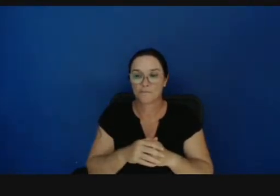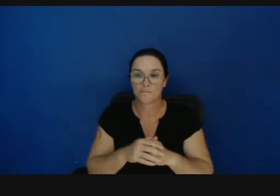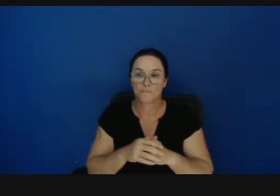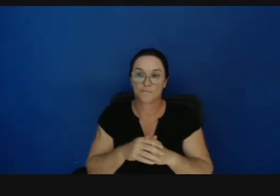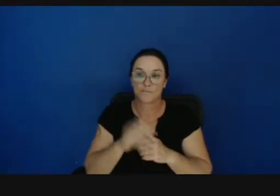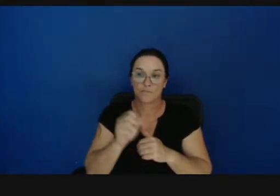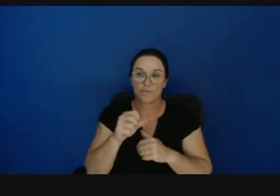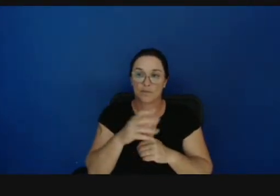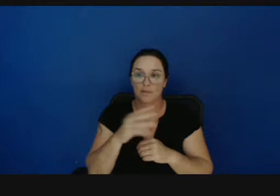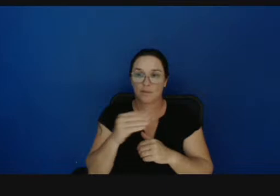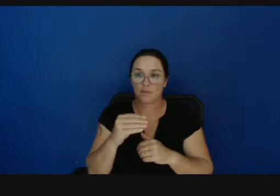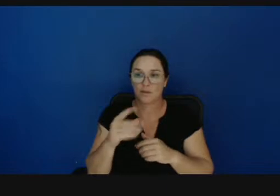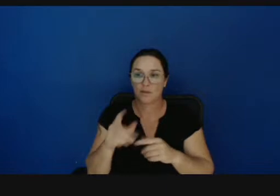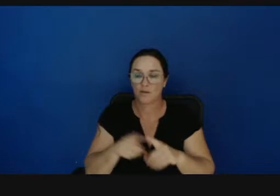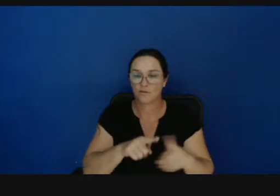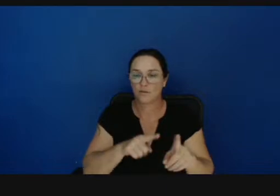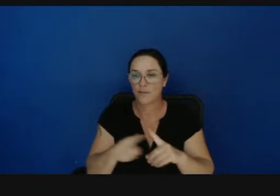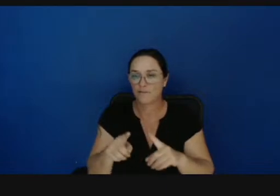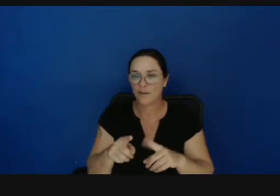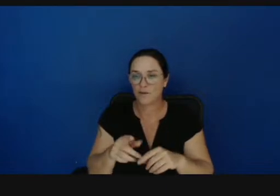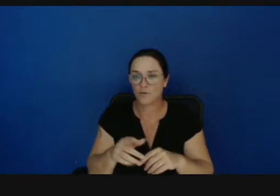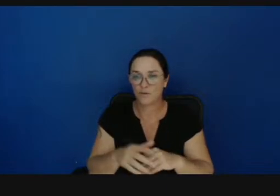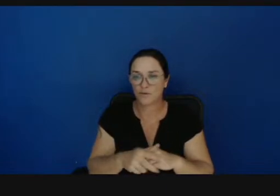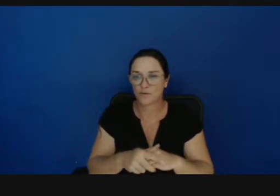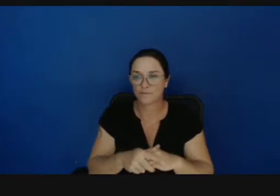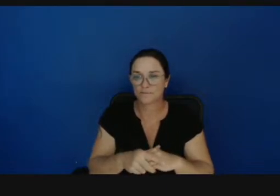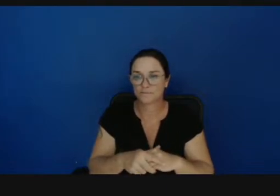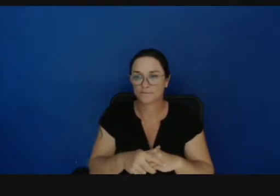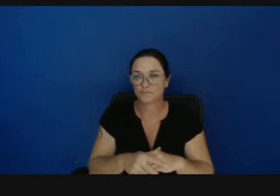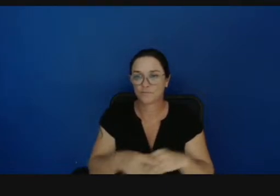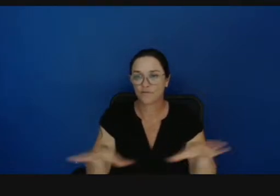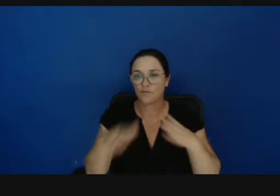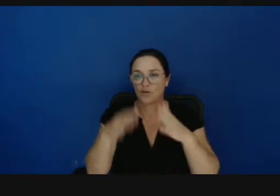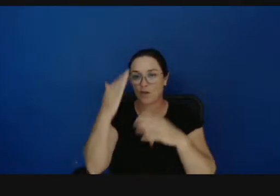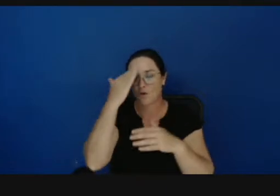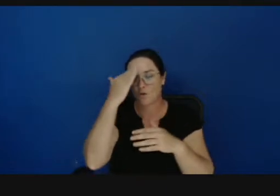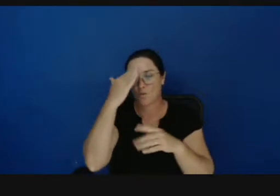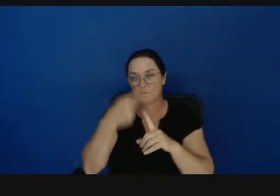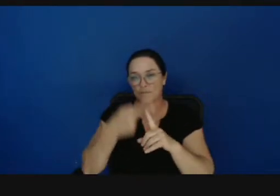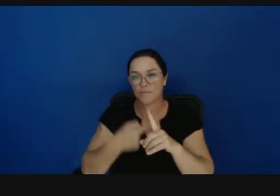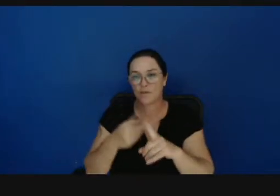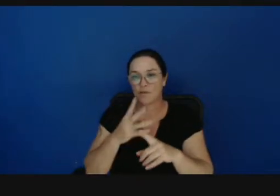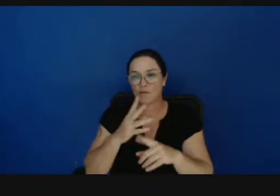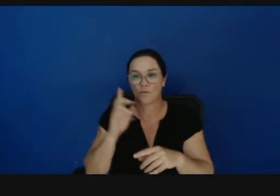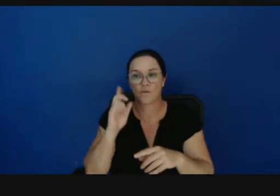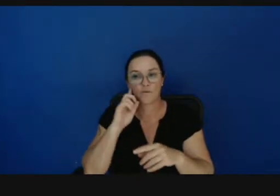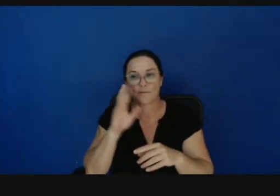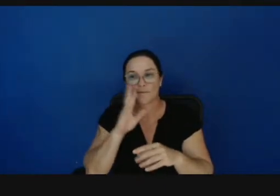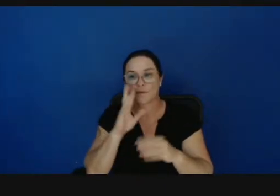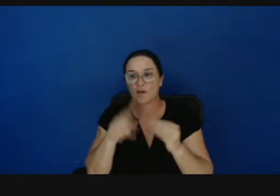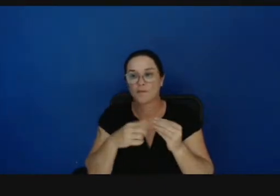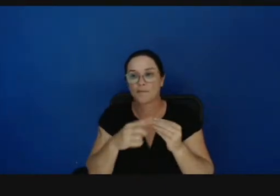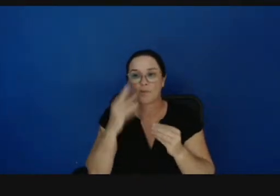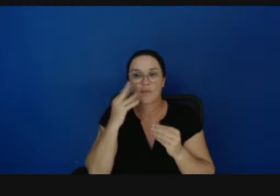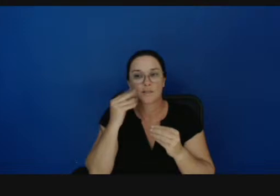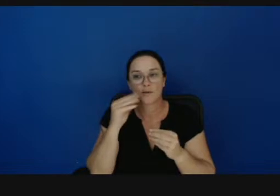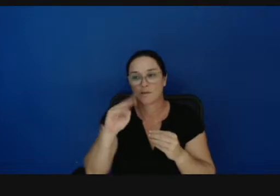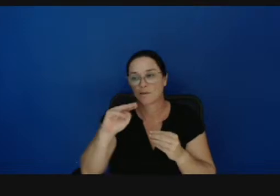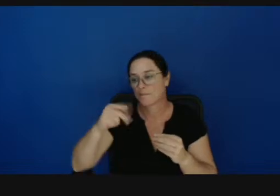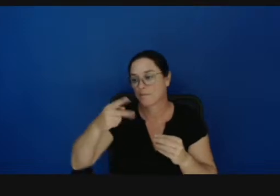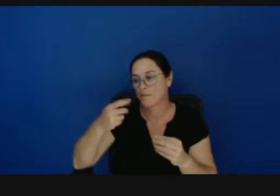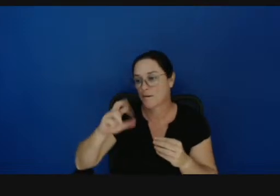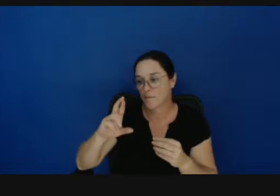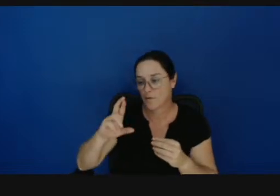Yeah, and then we've also heard in the Volcano Awareness Month, Frank Truesdale talk about his experience as a mapper and how really